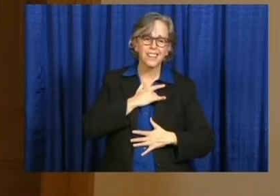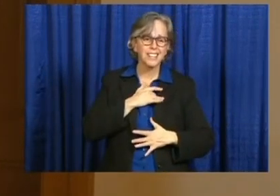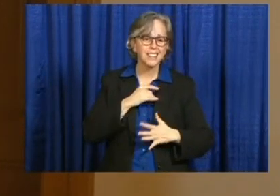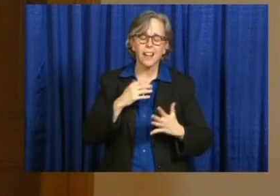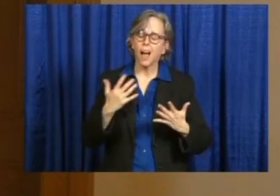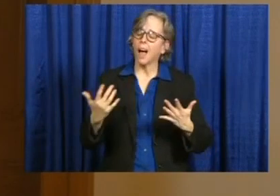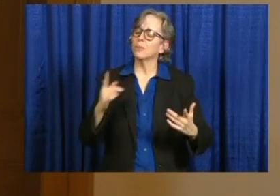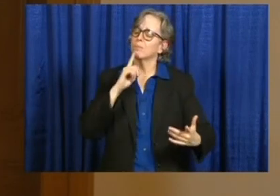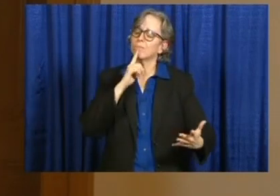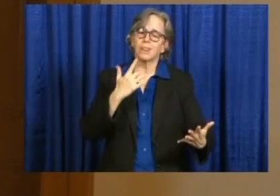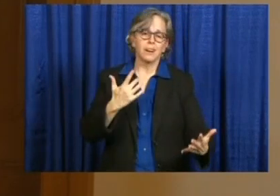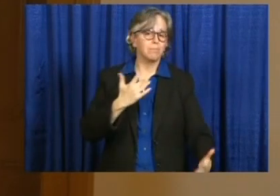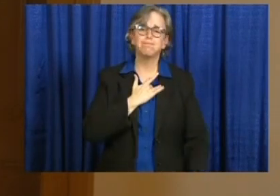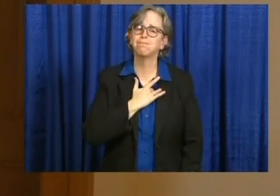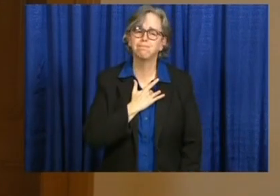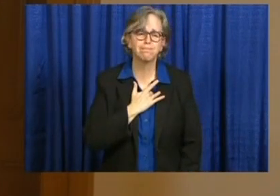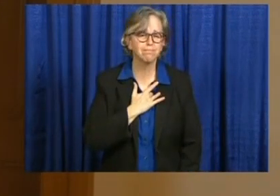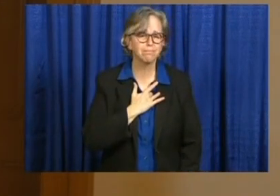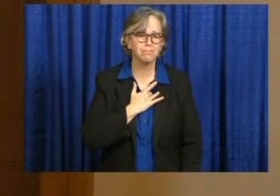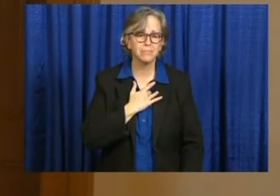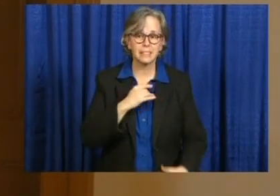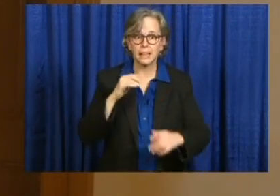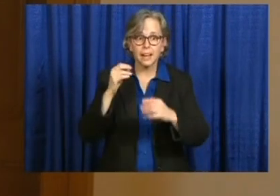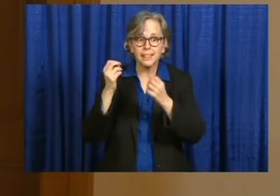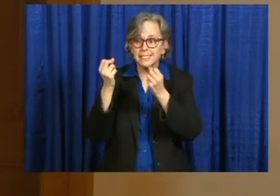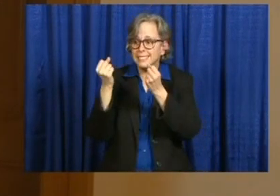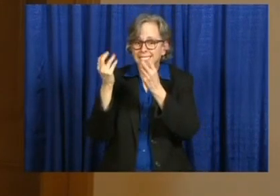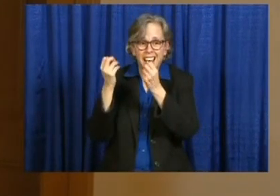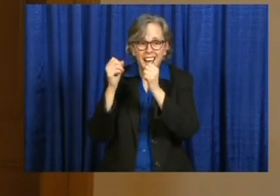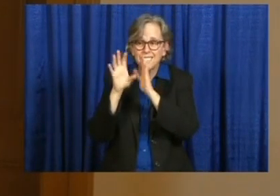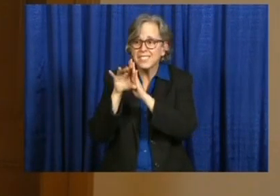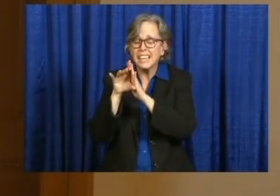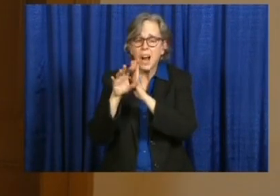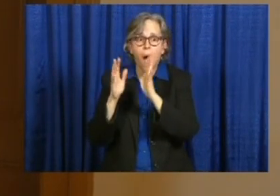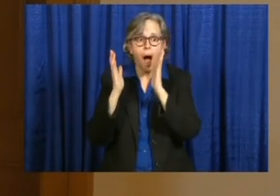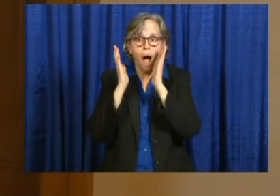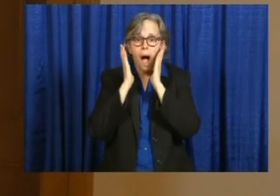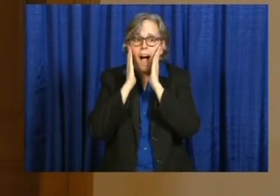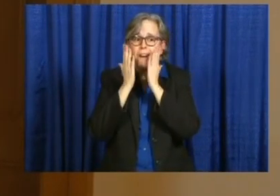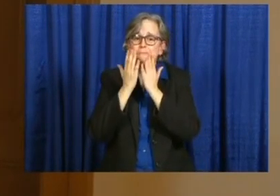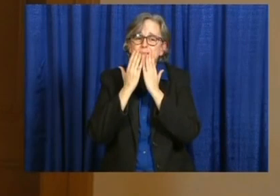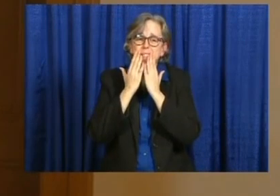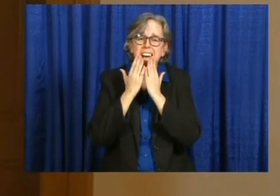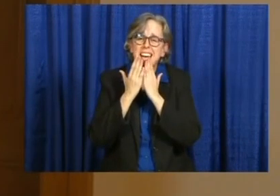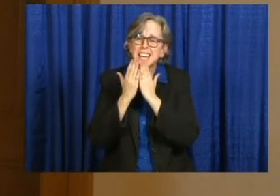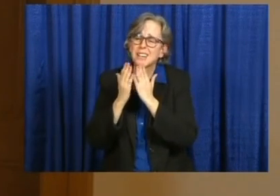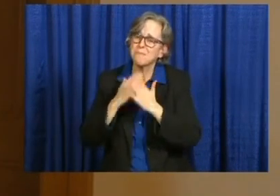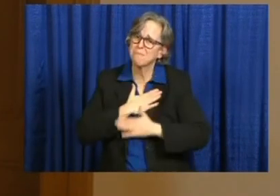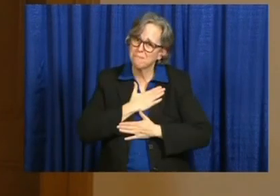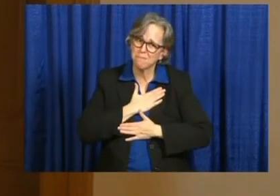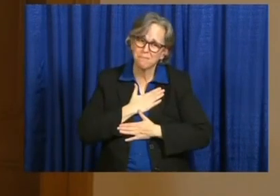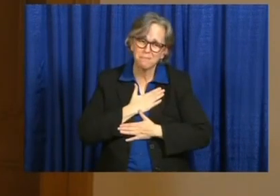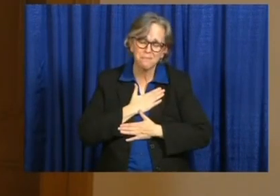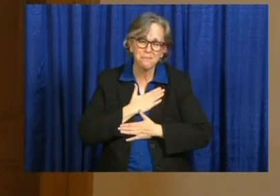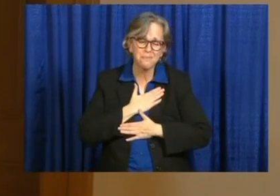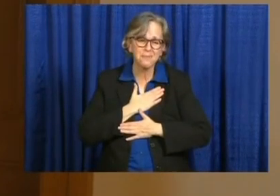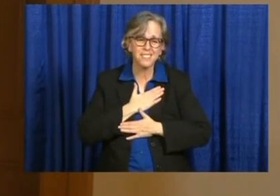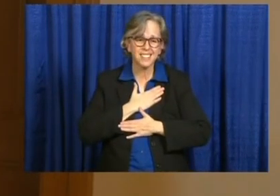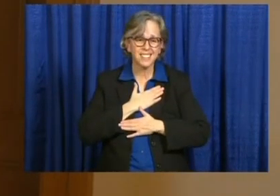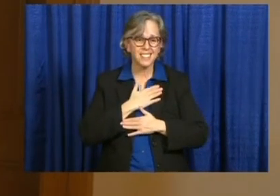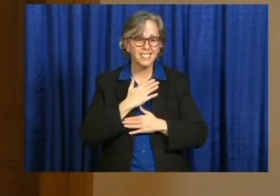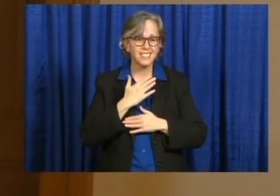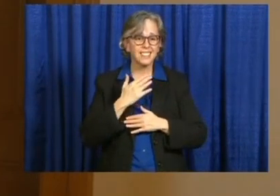of sign language by the young folks as well, so I appreciate that. And thank you also to Director Lori Chris,